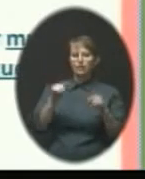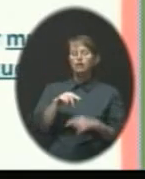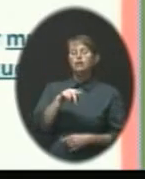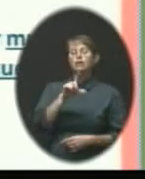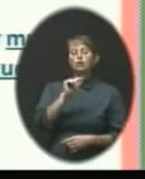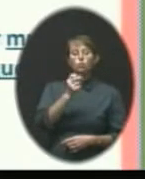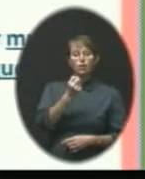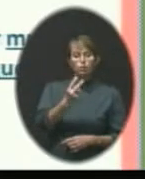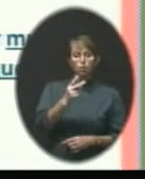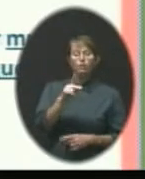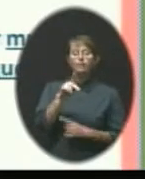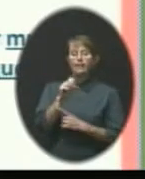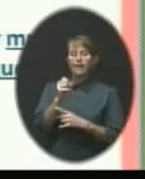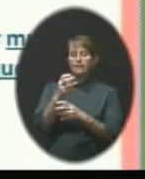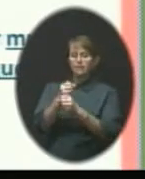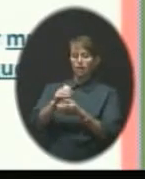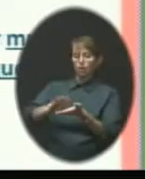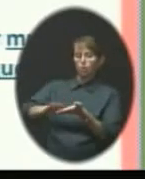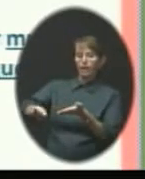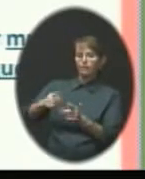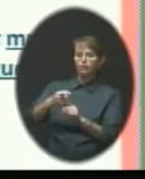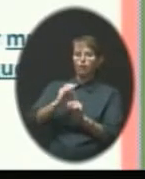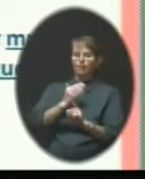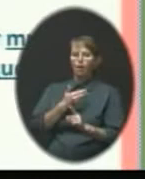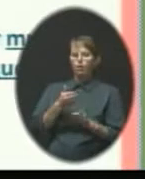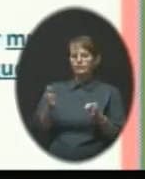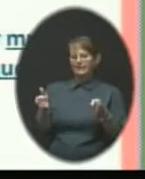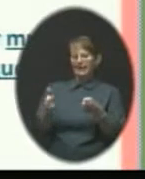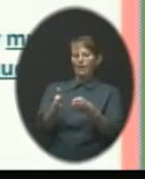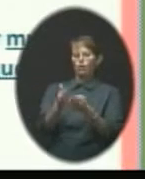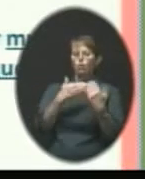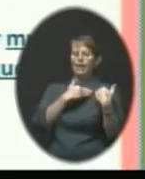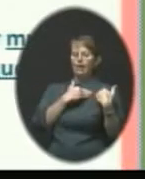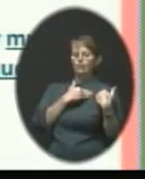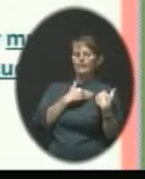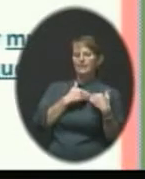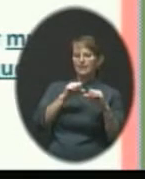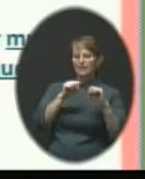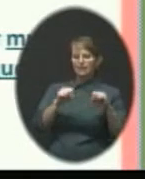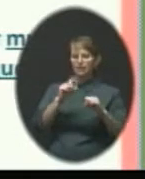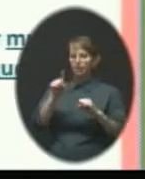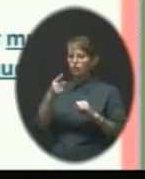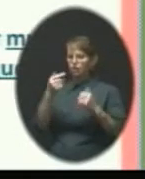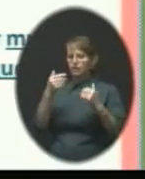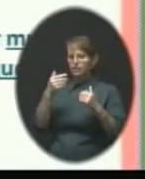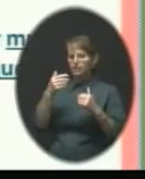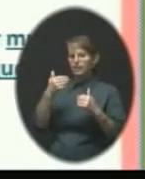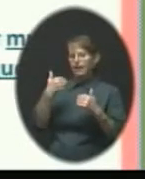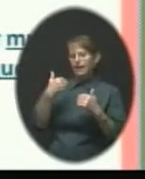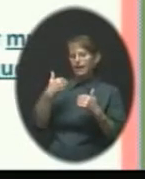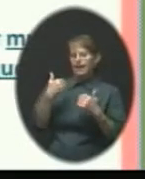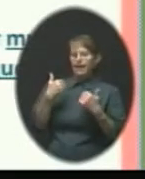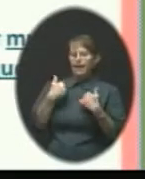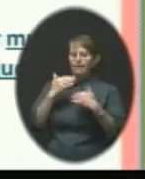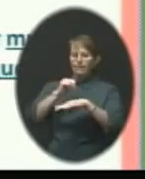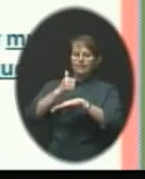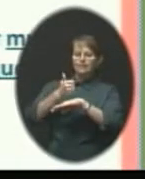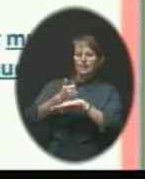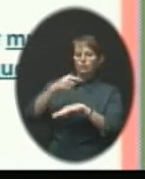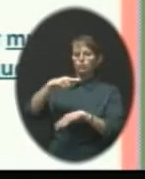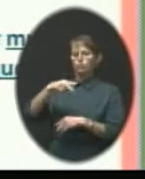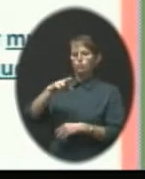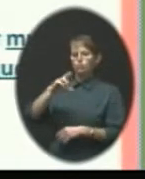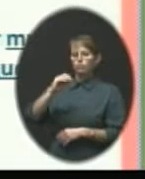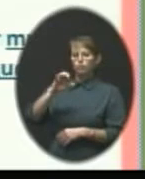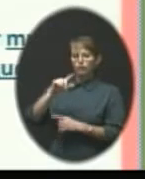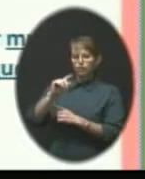sought a waiver from our narrow accountability system of just having to be set to percent proficient or higher and held to that